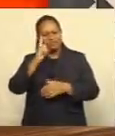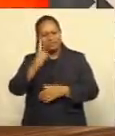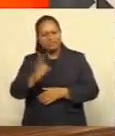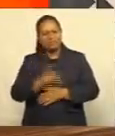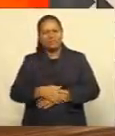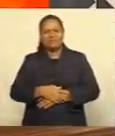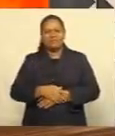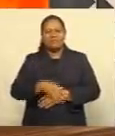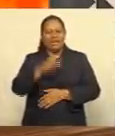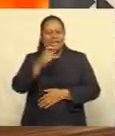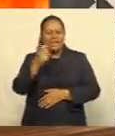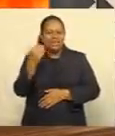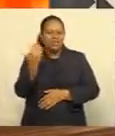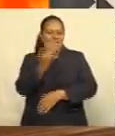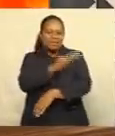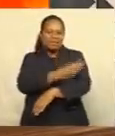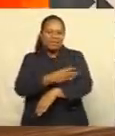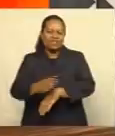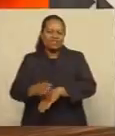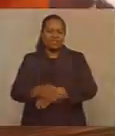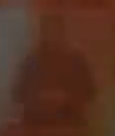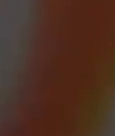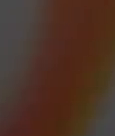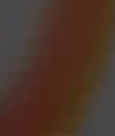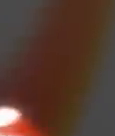the beach. Find out more after the break.